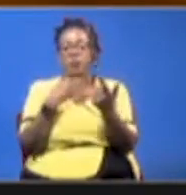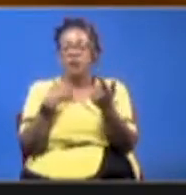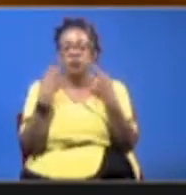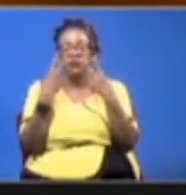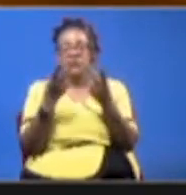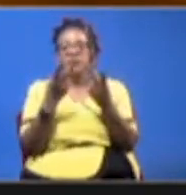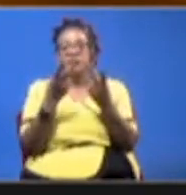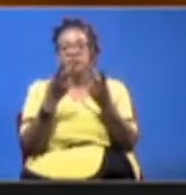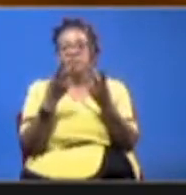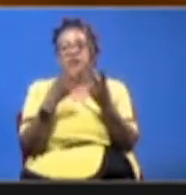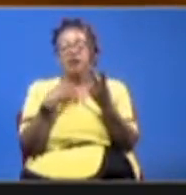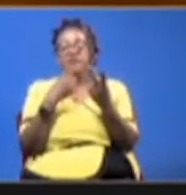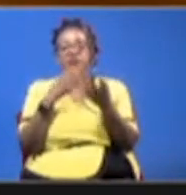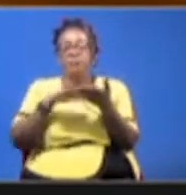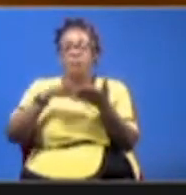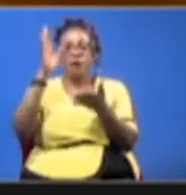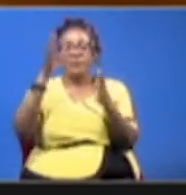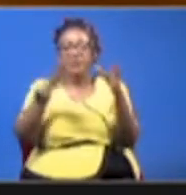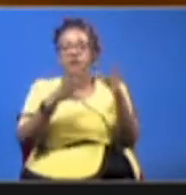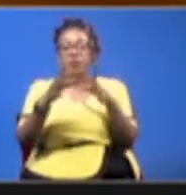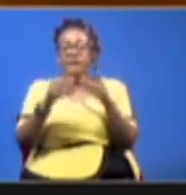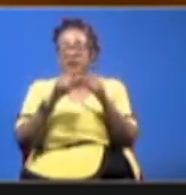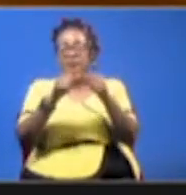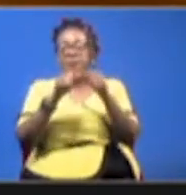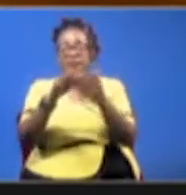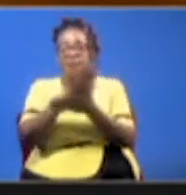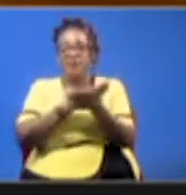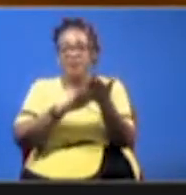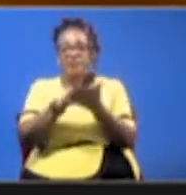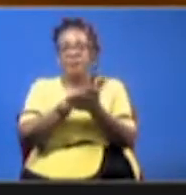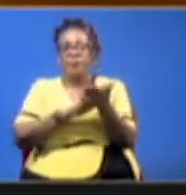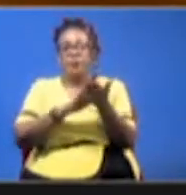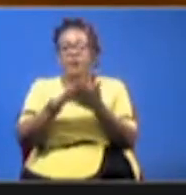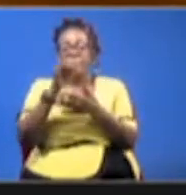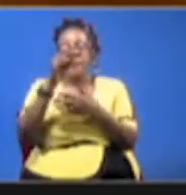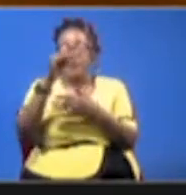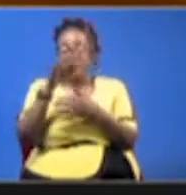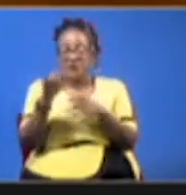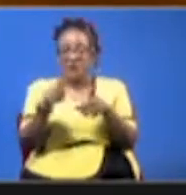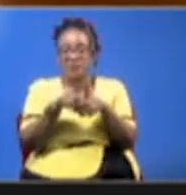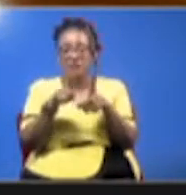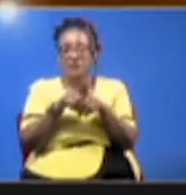awarding more on the category of sustainability based on IFRS S1 and S2.